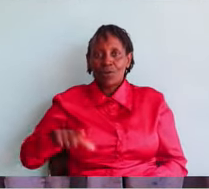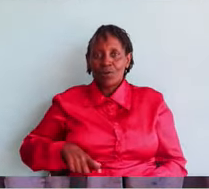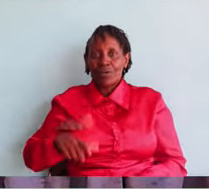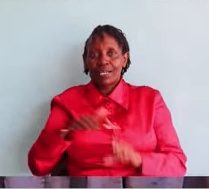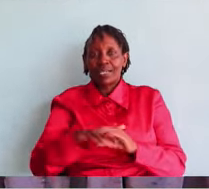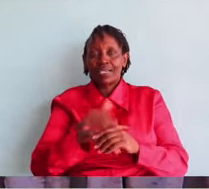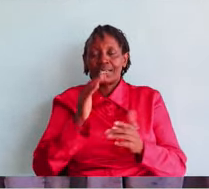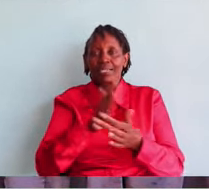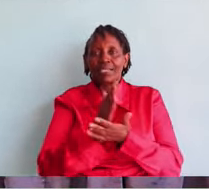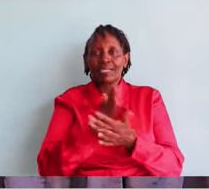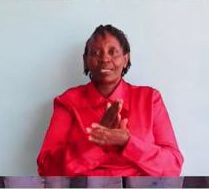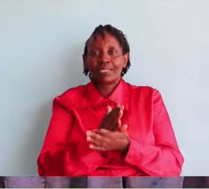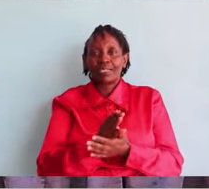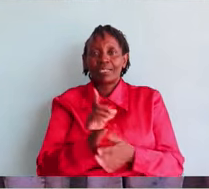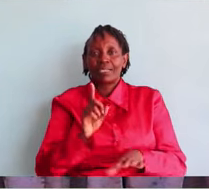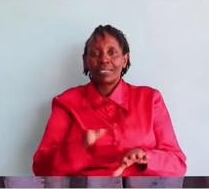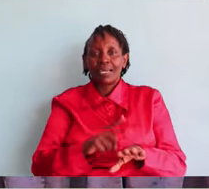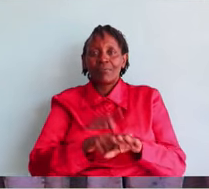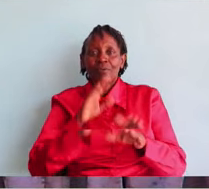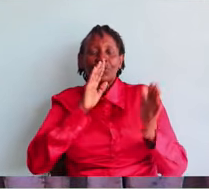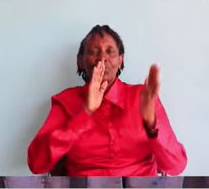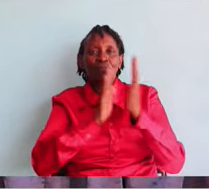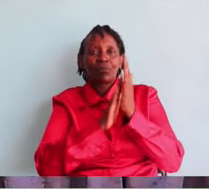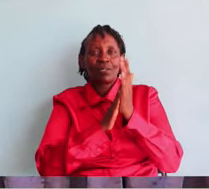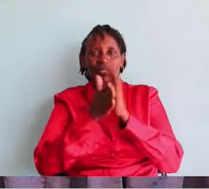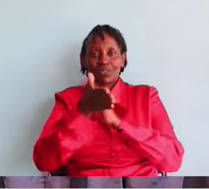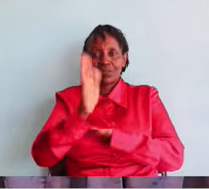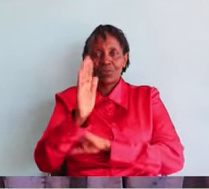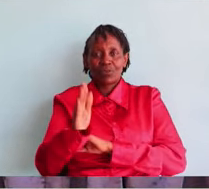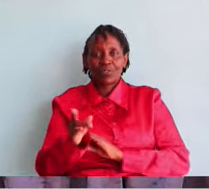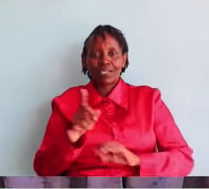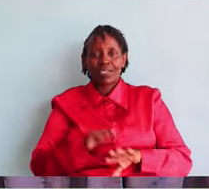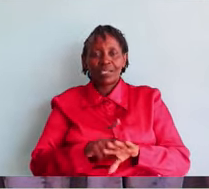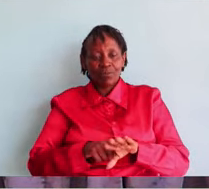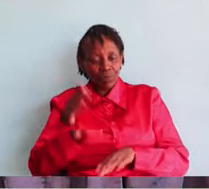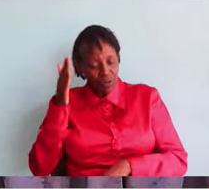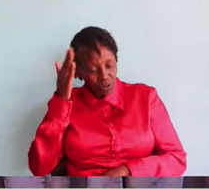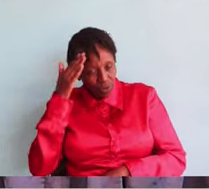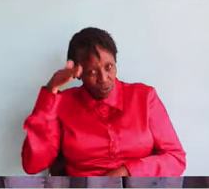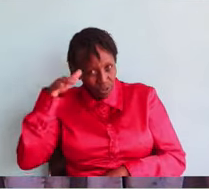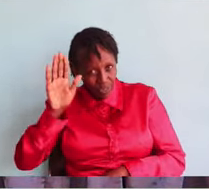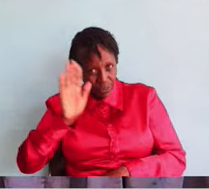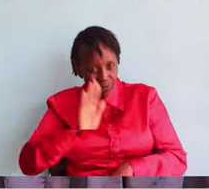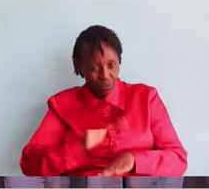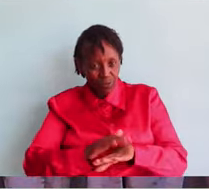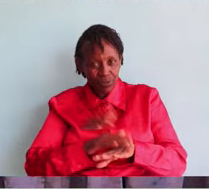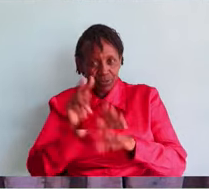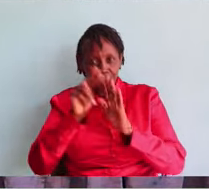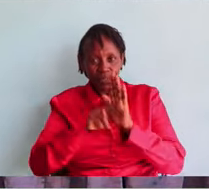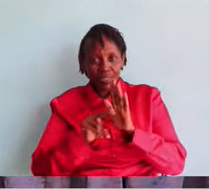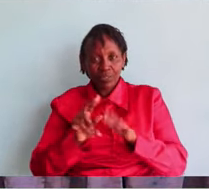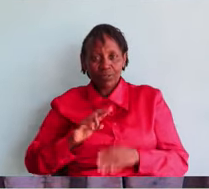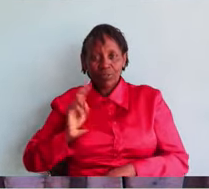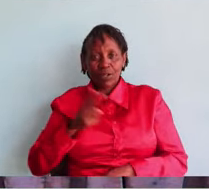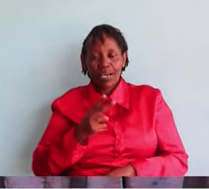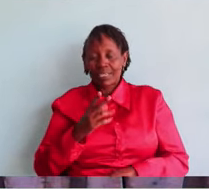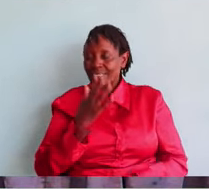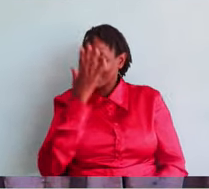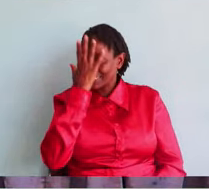So when we praise God, when we acknowledge his goodness to us, we need not feel